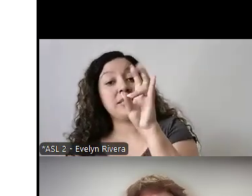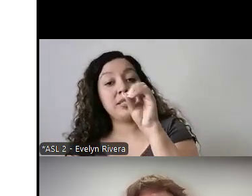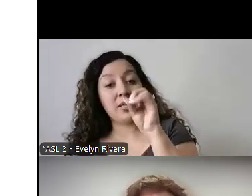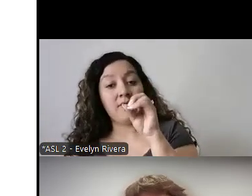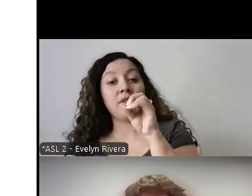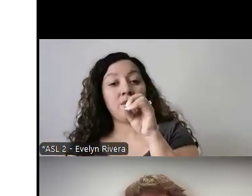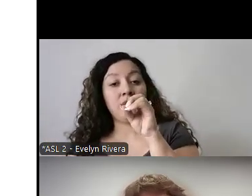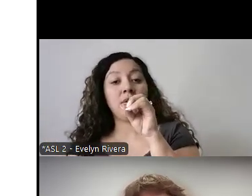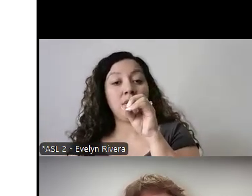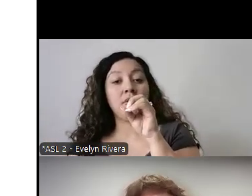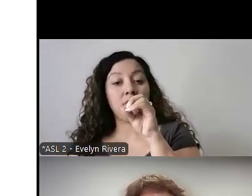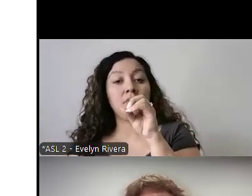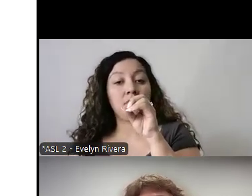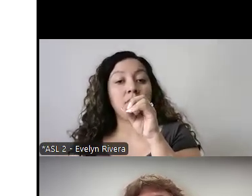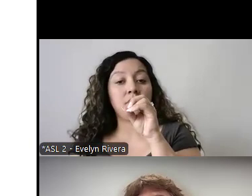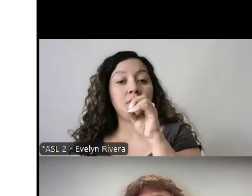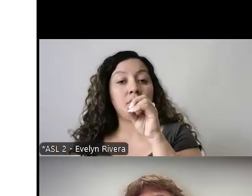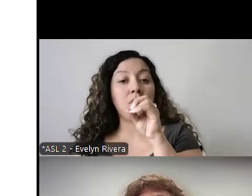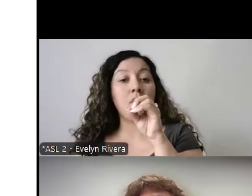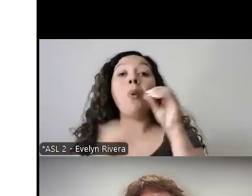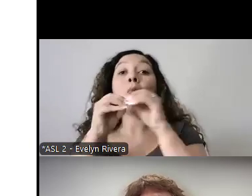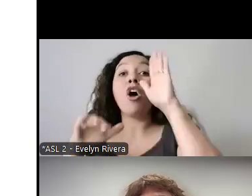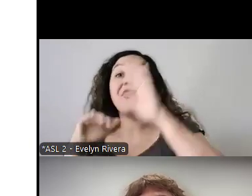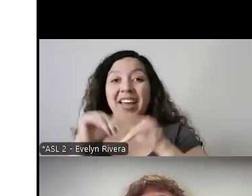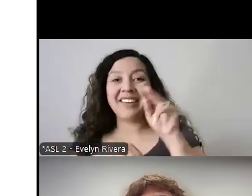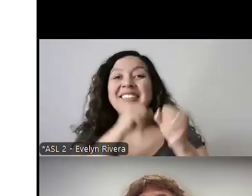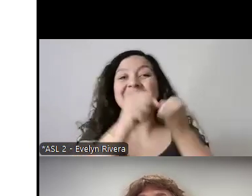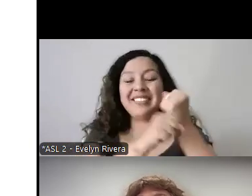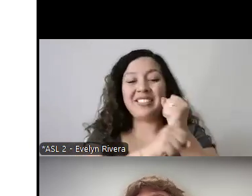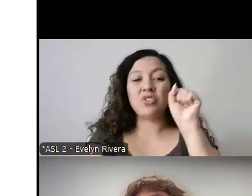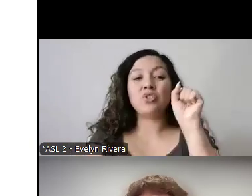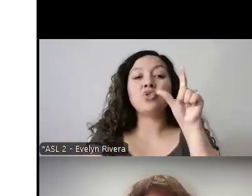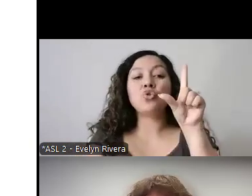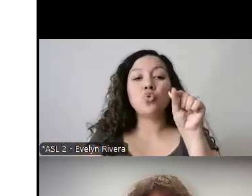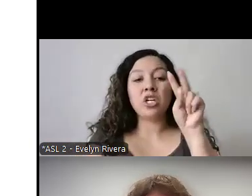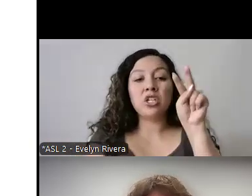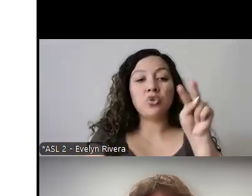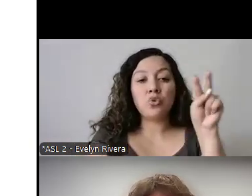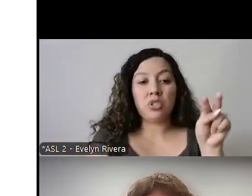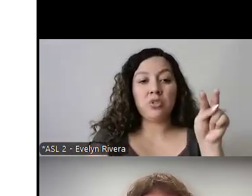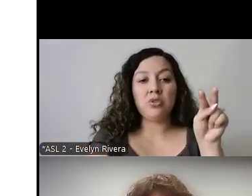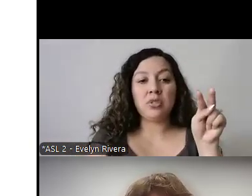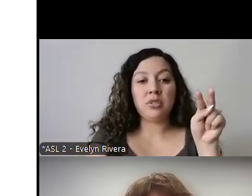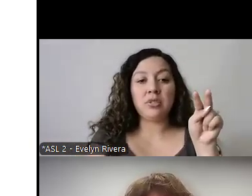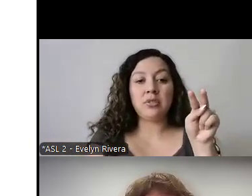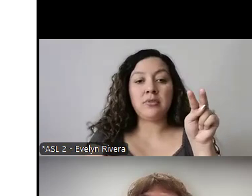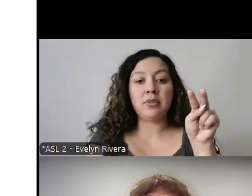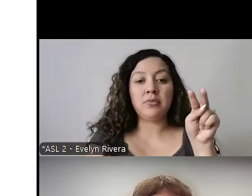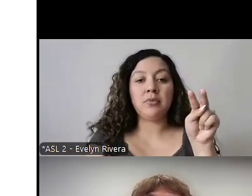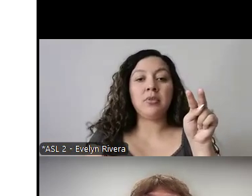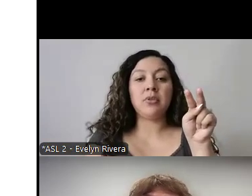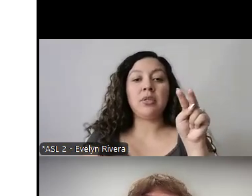in 2022. And at the same time, people living alone almost doubled in the same